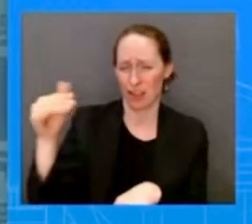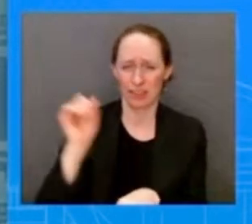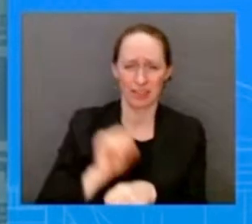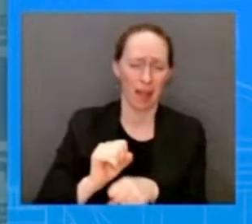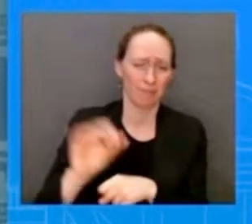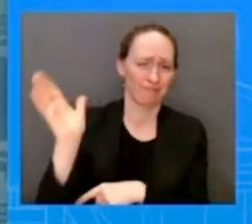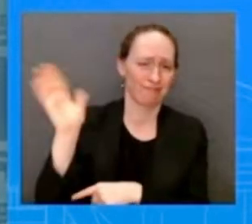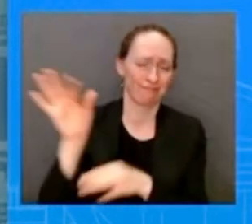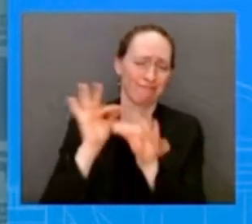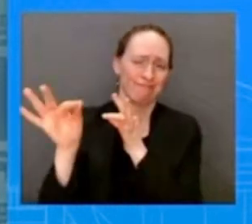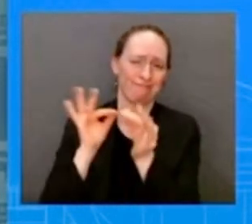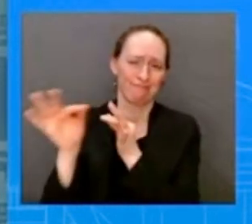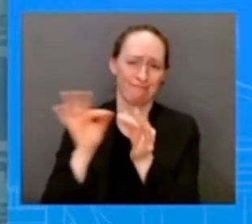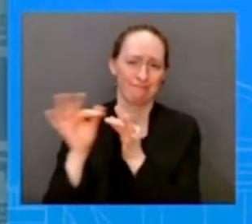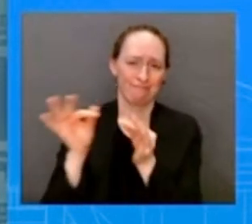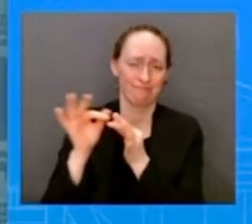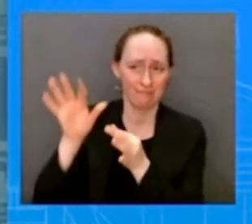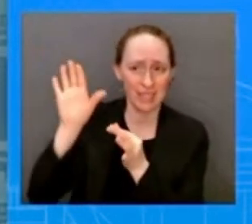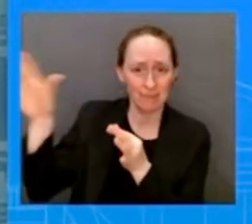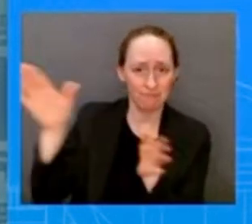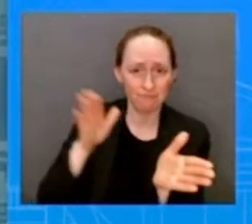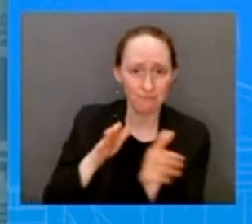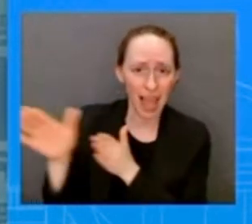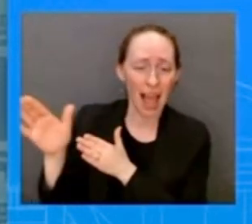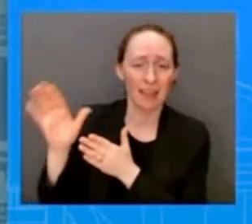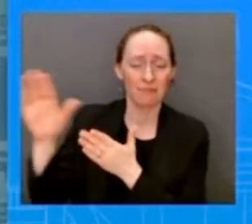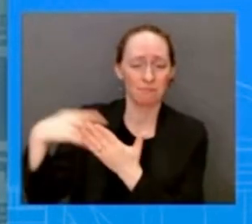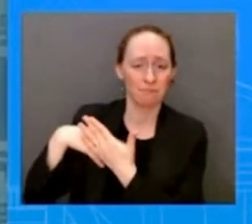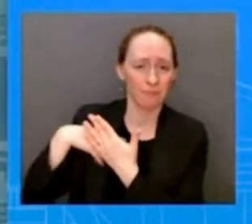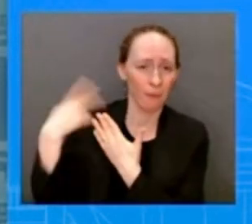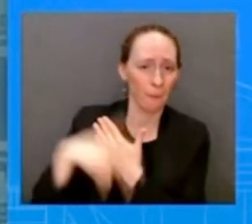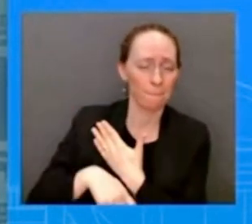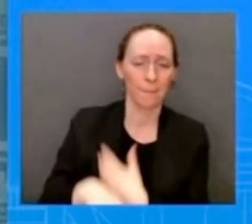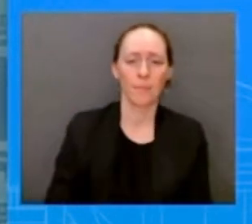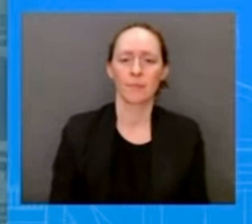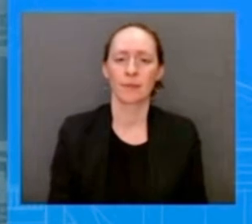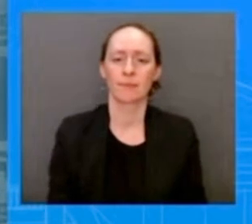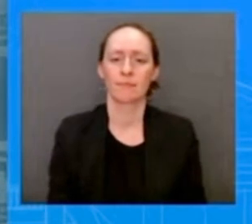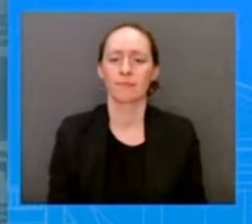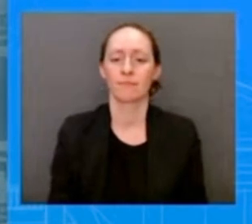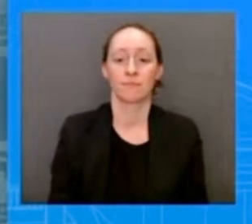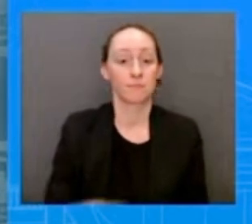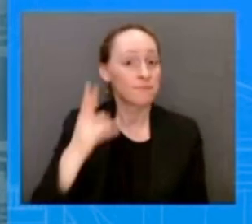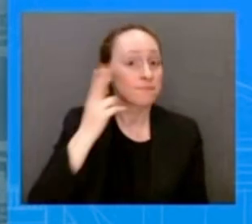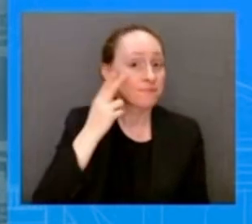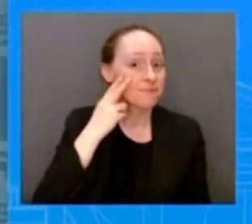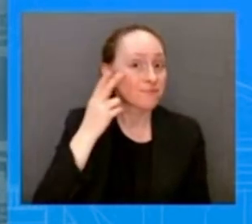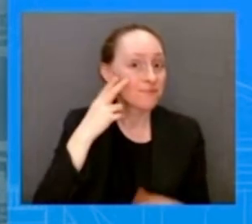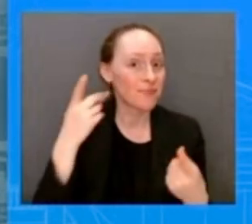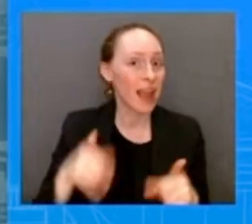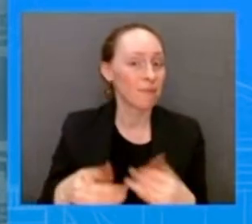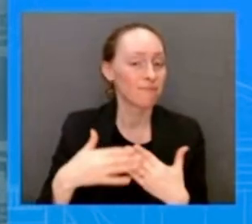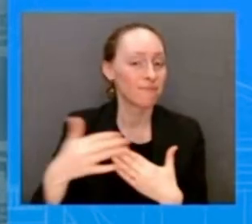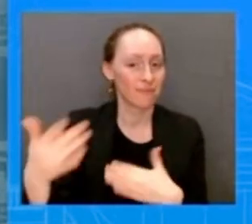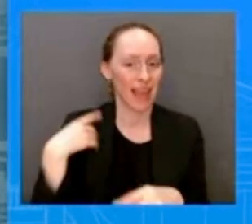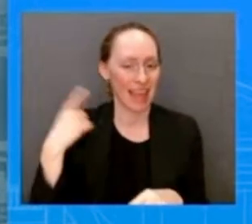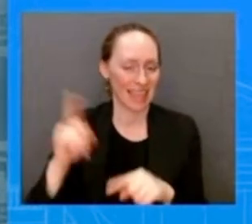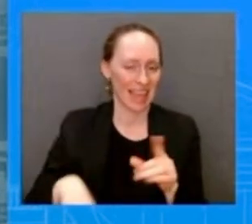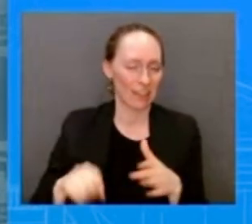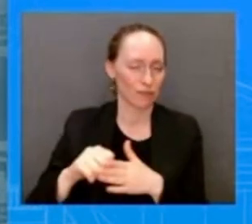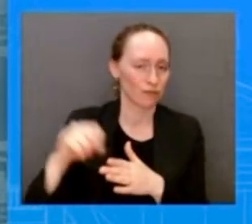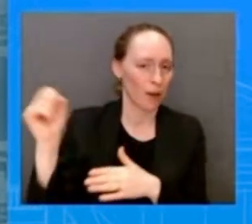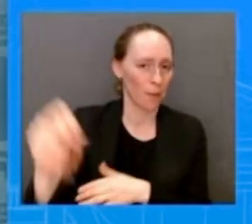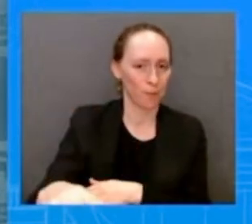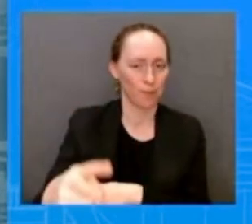President's plan. And so, again, we're going to see how this plays out. We're certainly not going to get ahead of the Supreme Court and what they